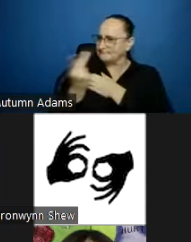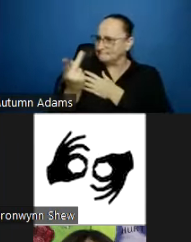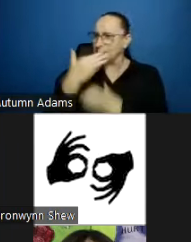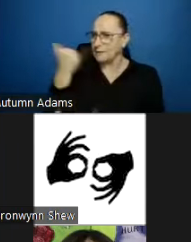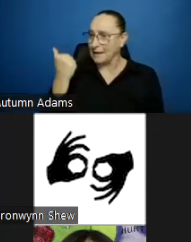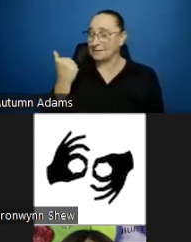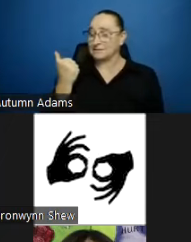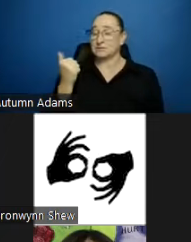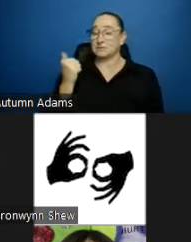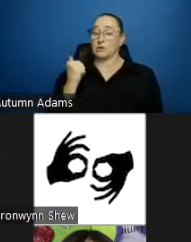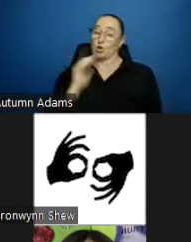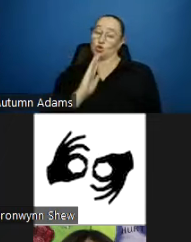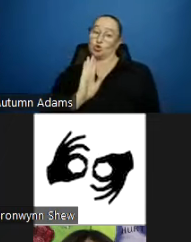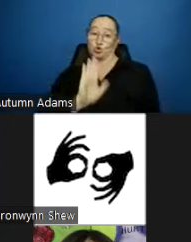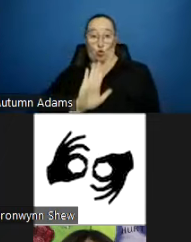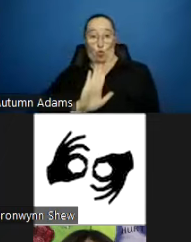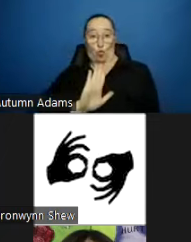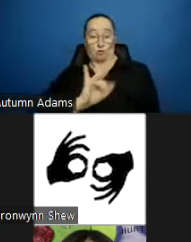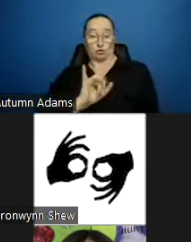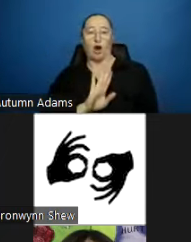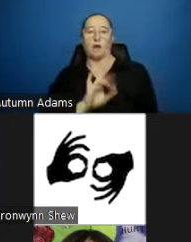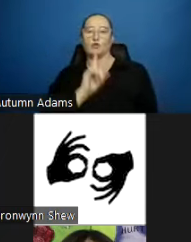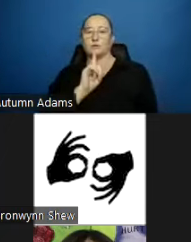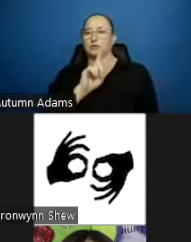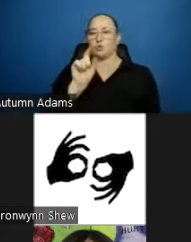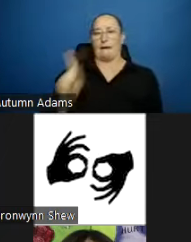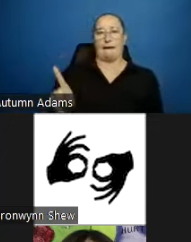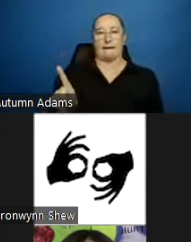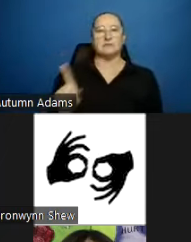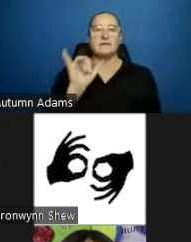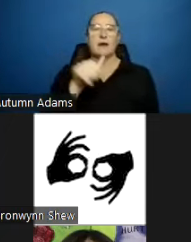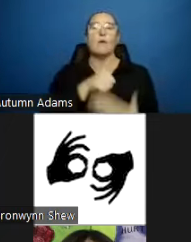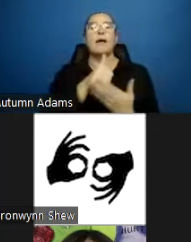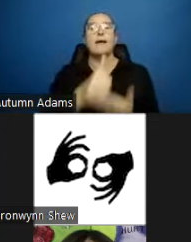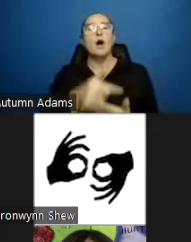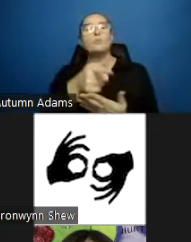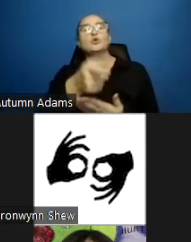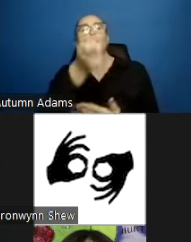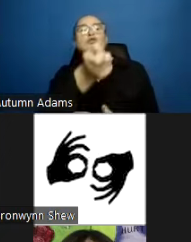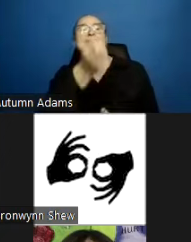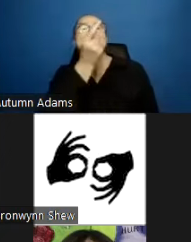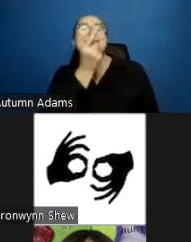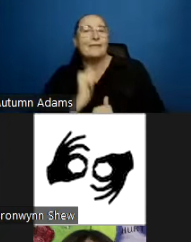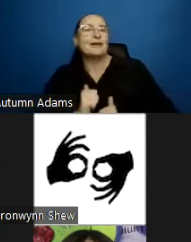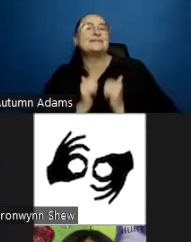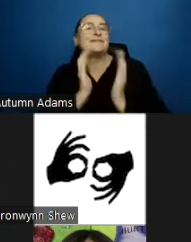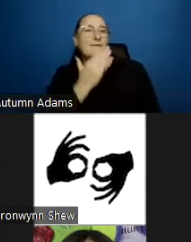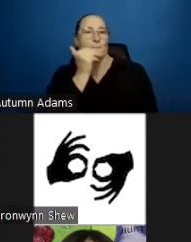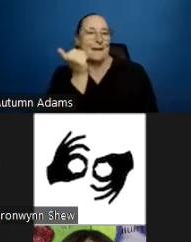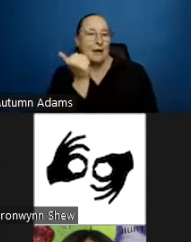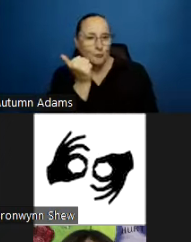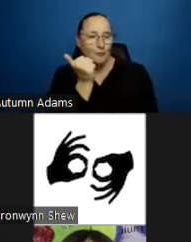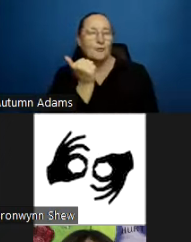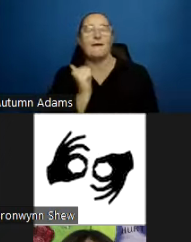ask them. And then that will help you to understand the survivor better and understand how to